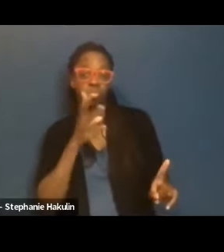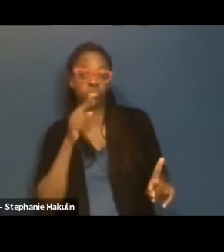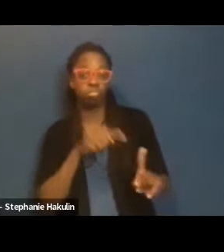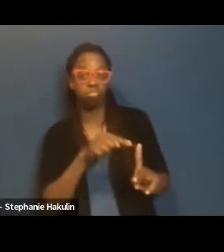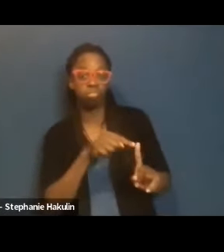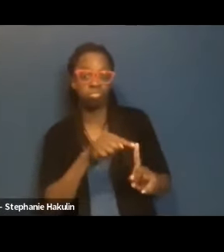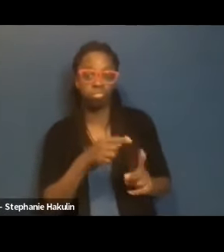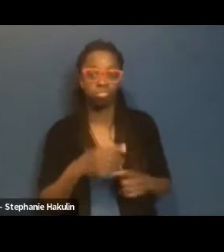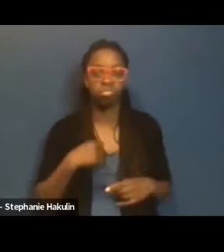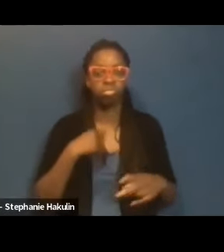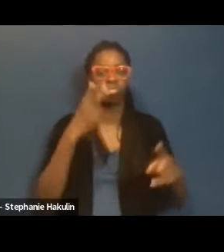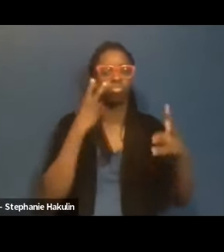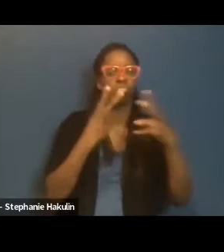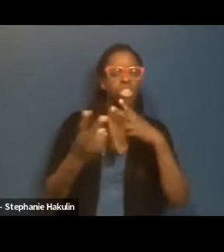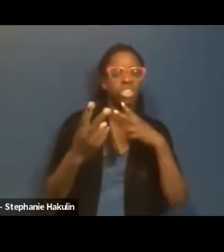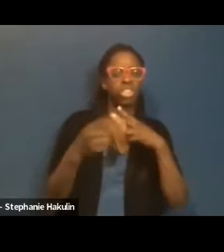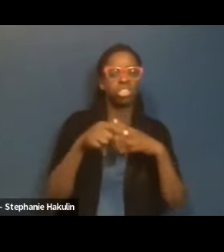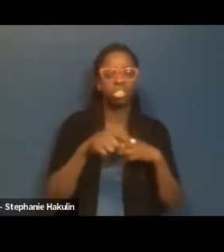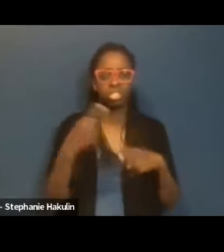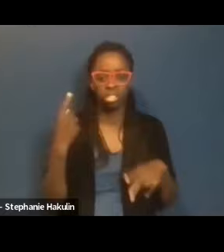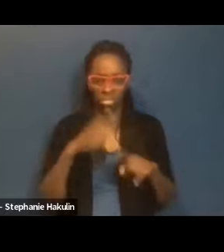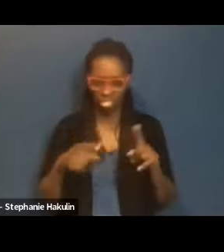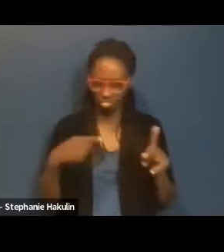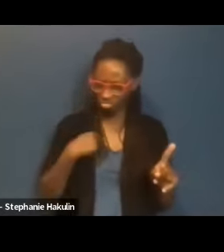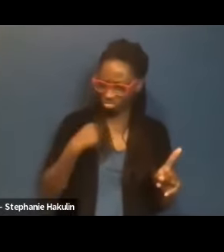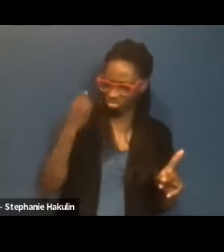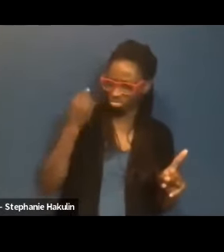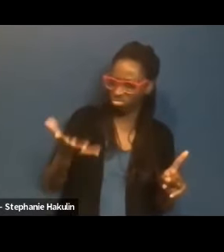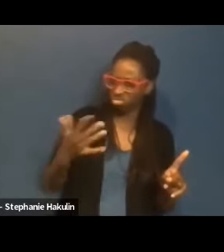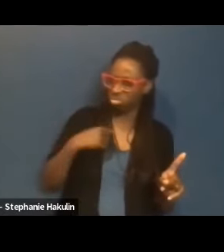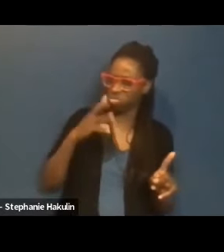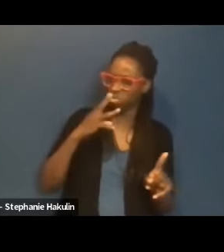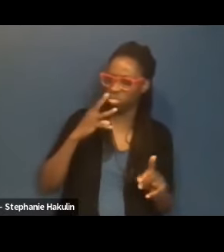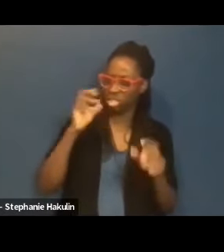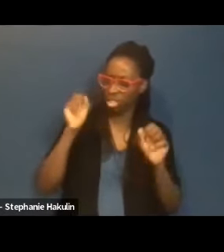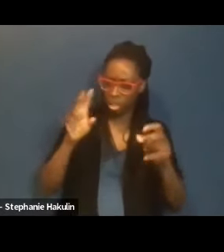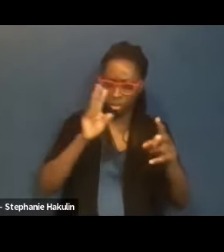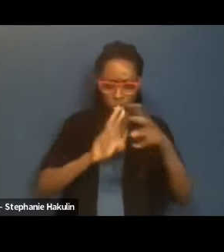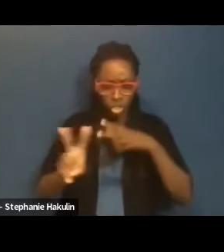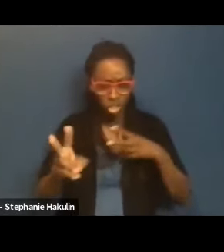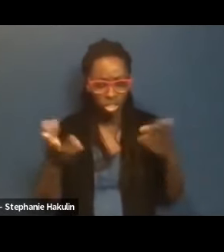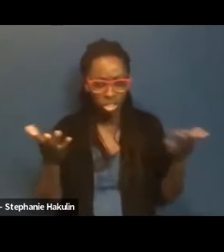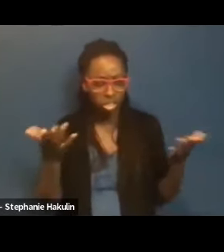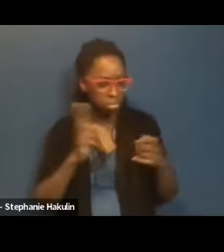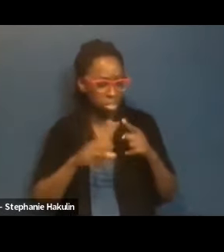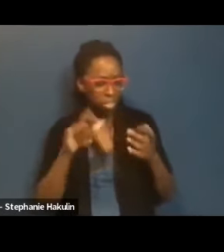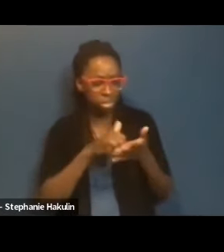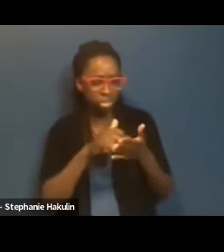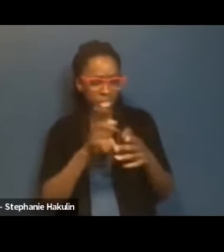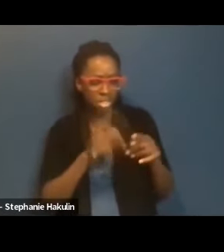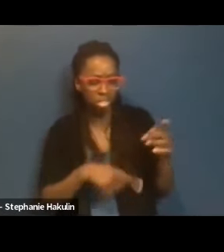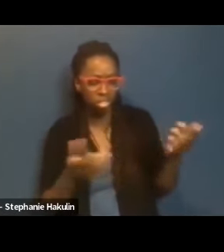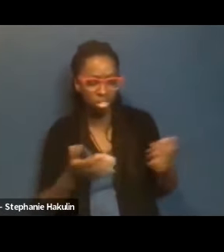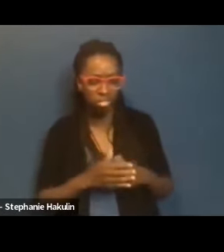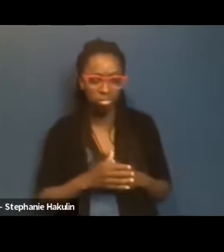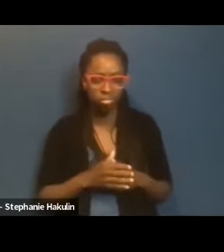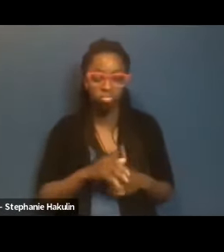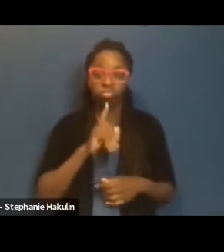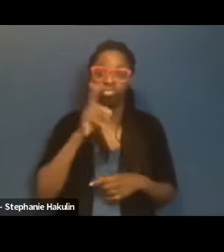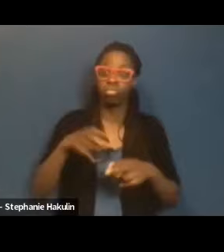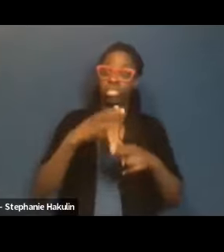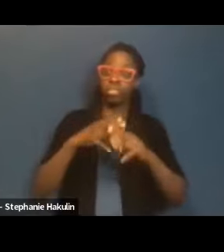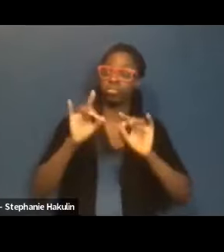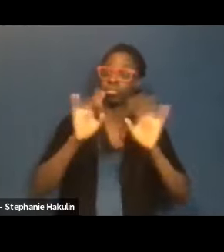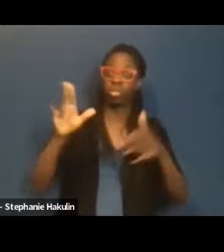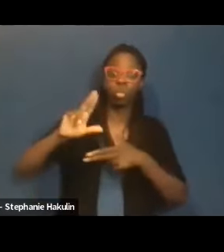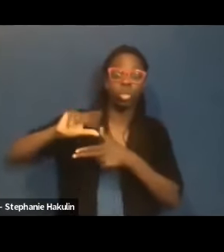him, I've never known water to be predictable. Don't they name the most catastrophic hurricanes after women?